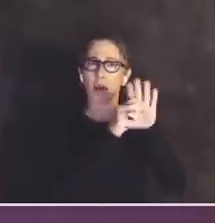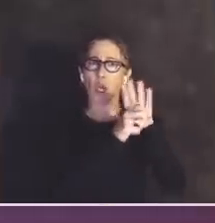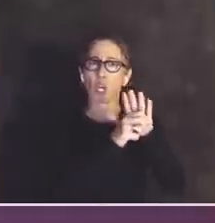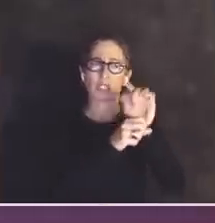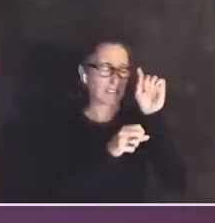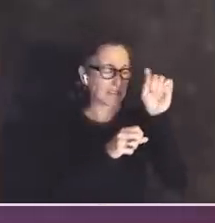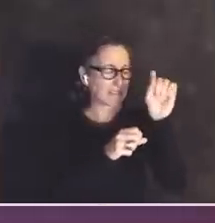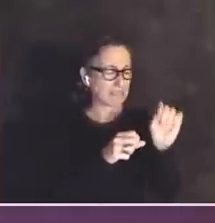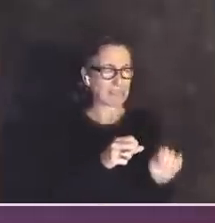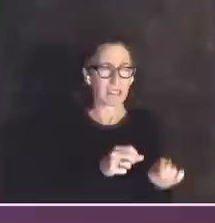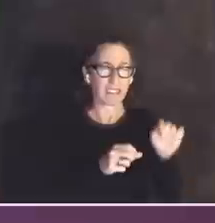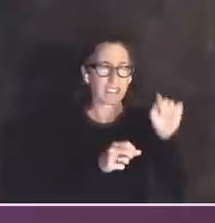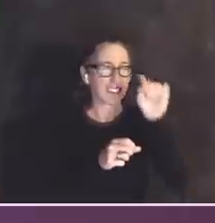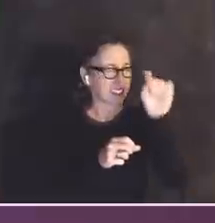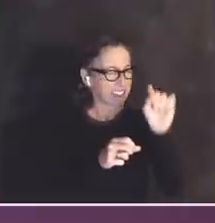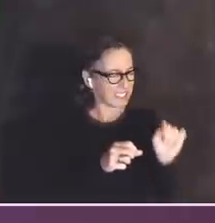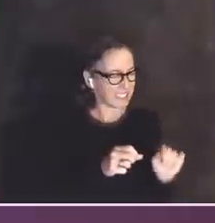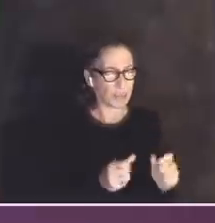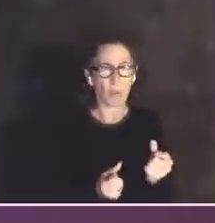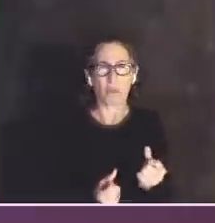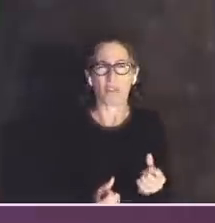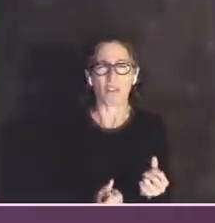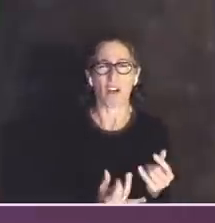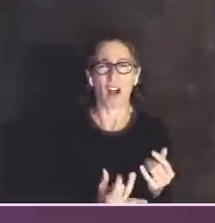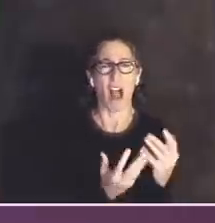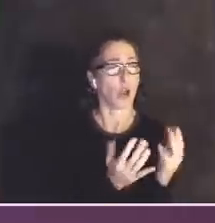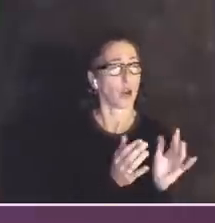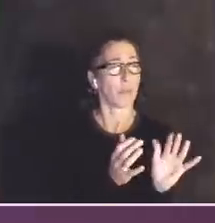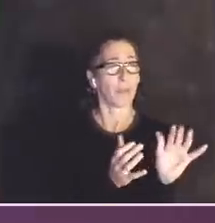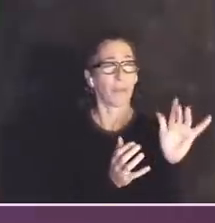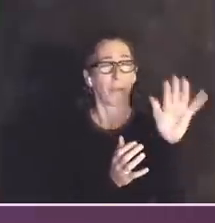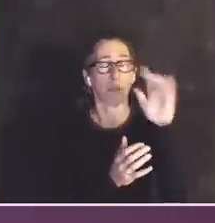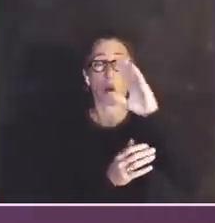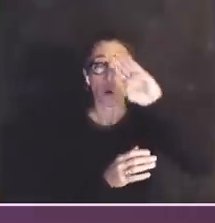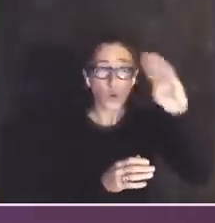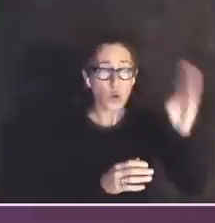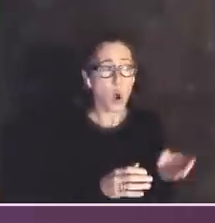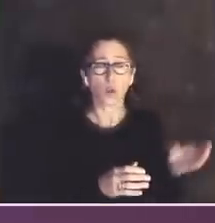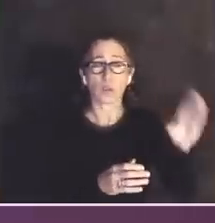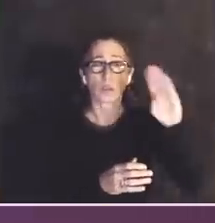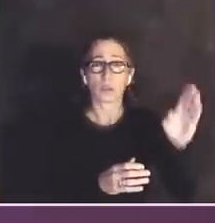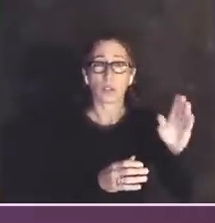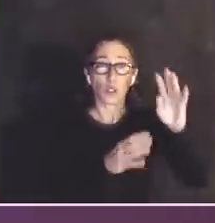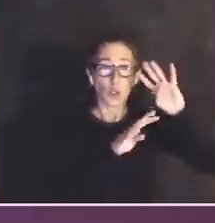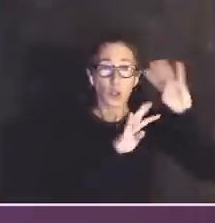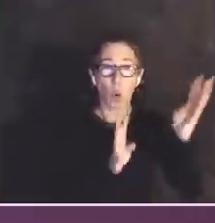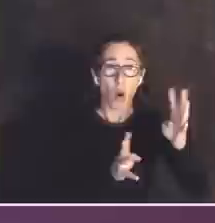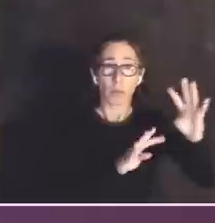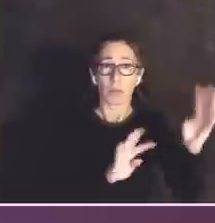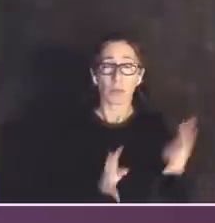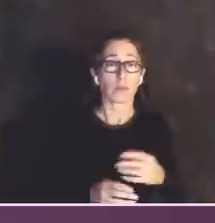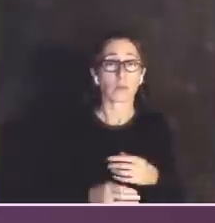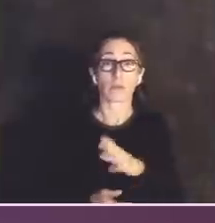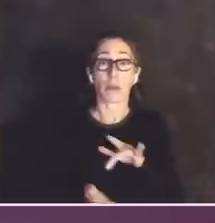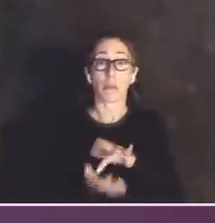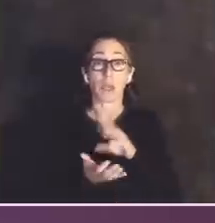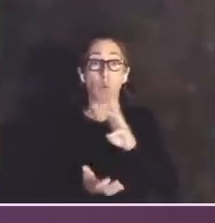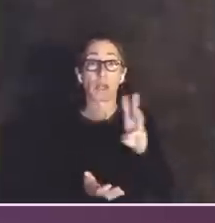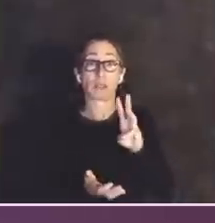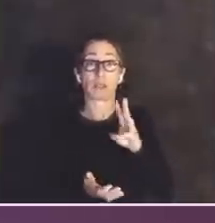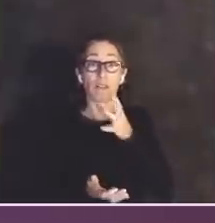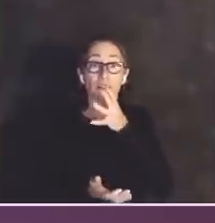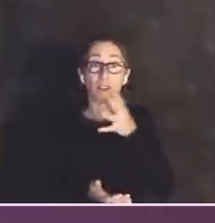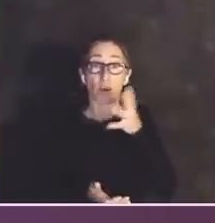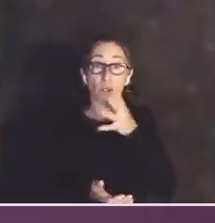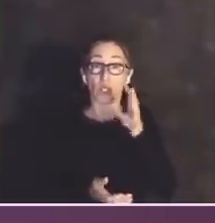these wildfires. You look at the coastal states, battered by the storms. Look in the Midwest, farmers have